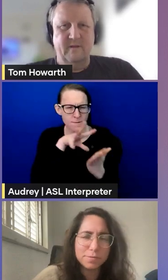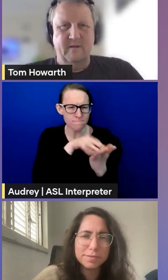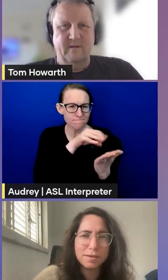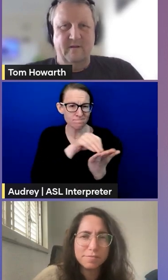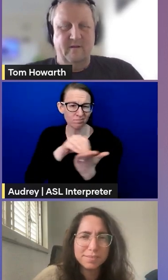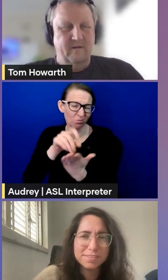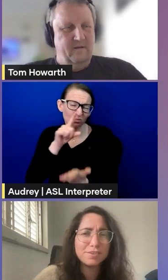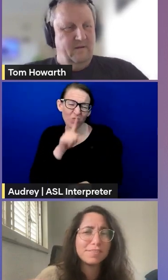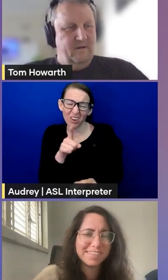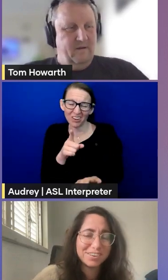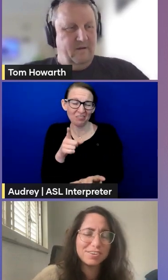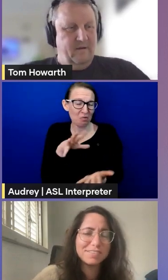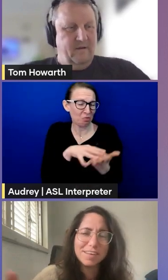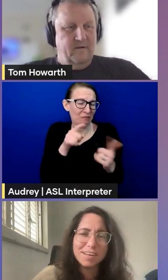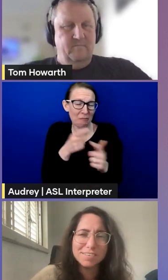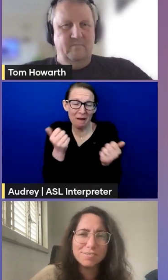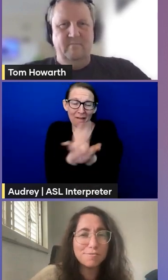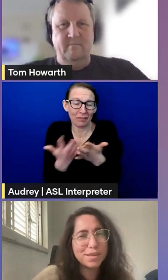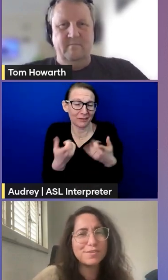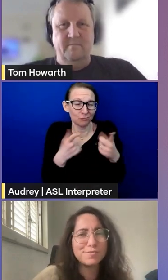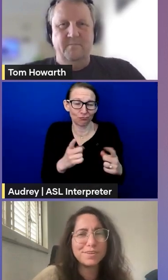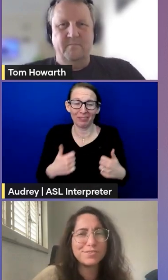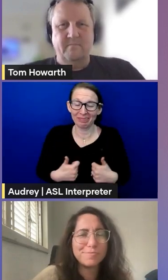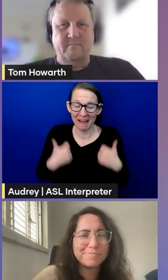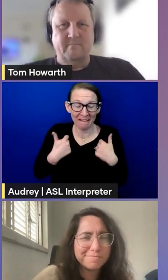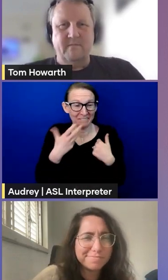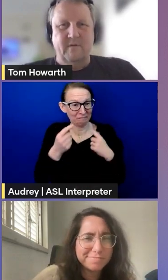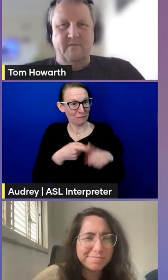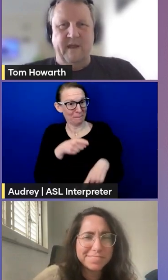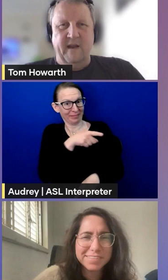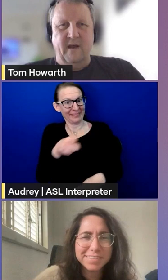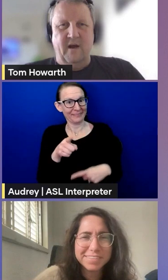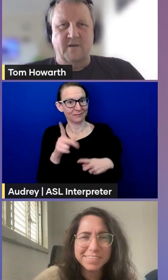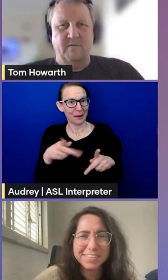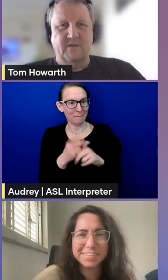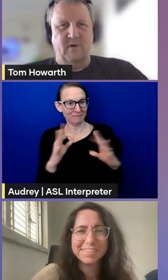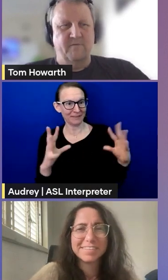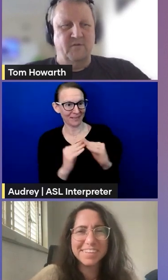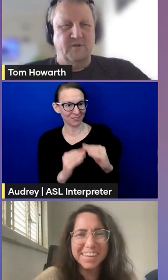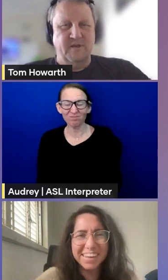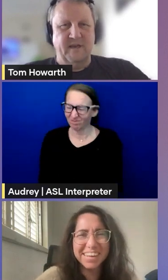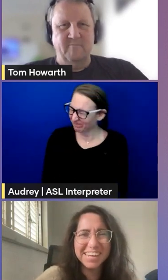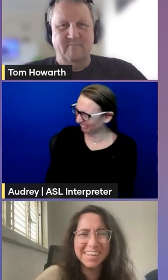also from these kind of sessions. So thank you so much, Tom. Failing hard.